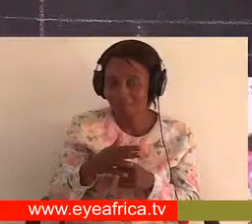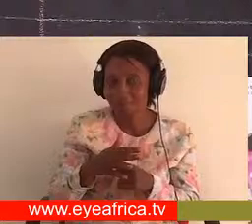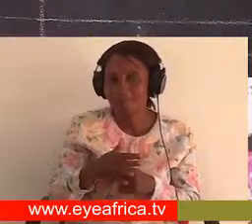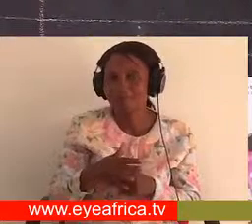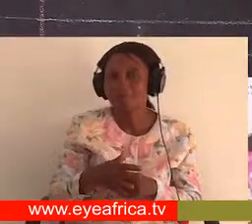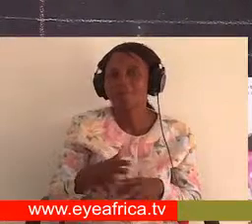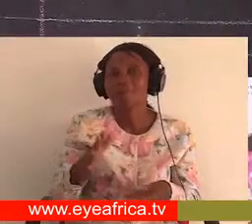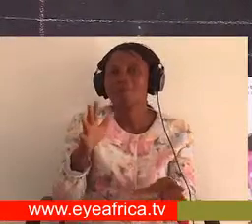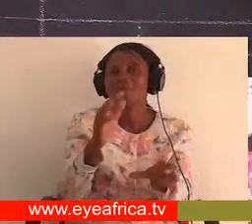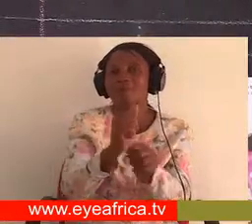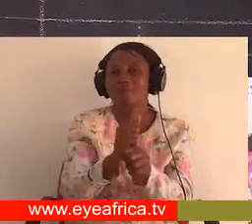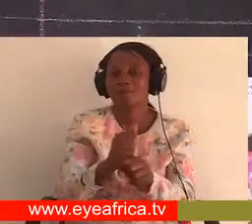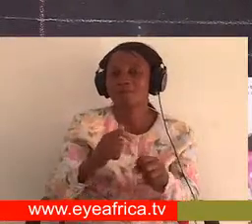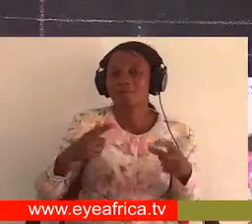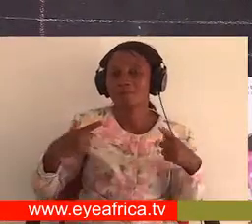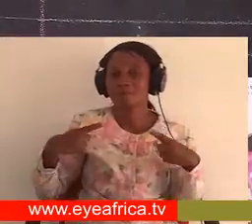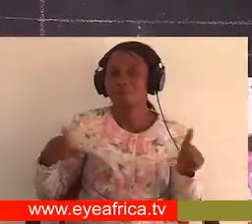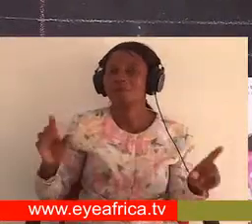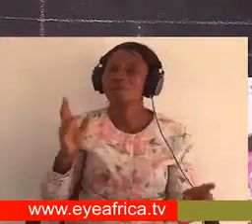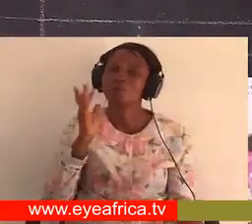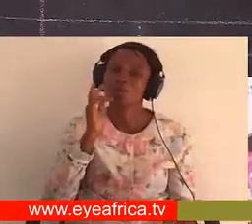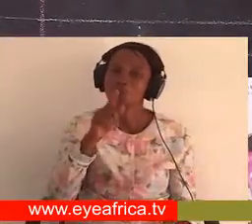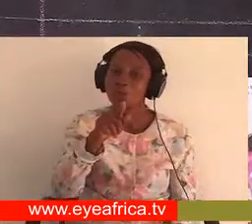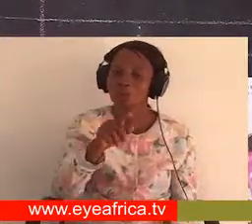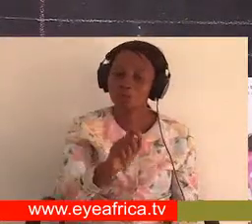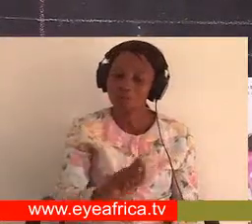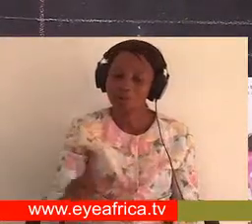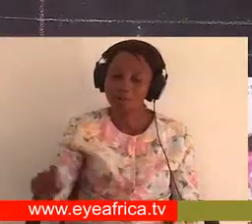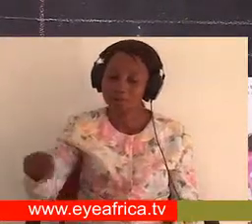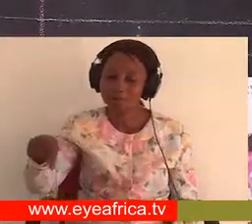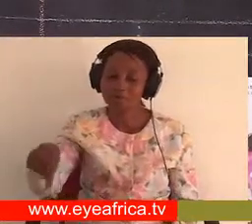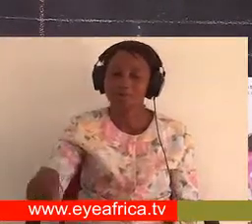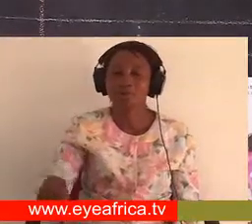you are writing down whatever you want to write.